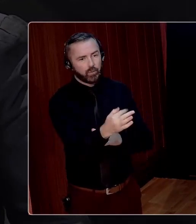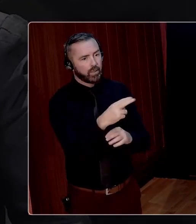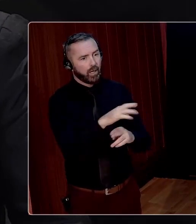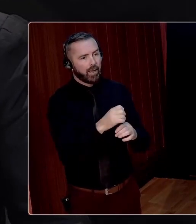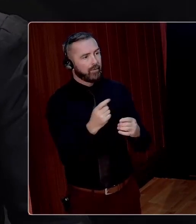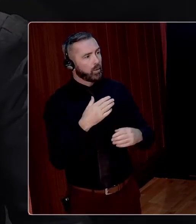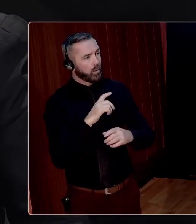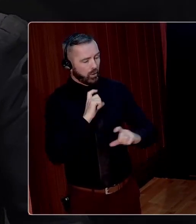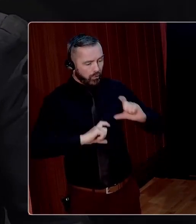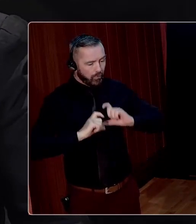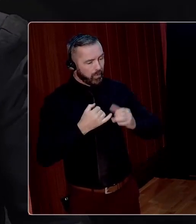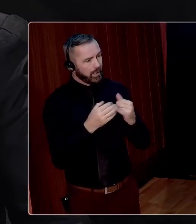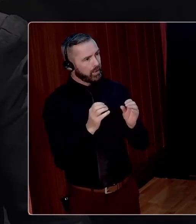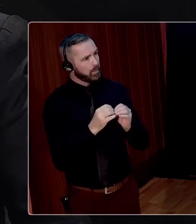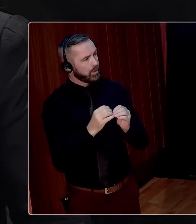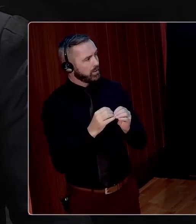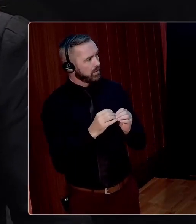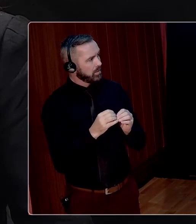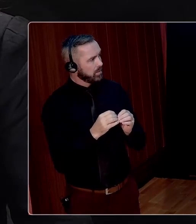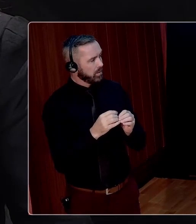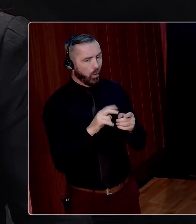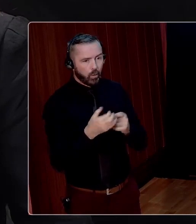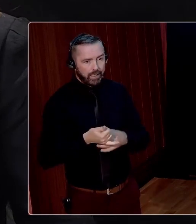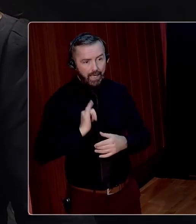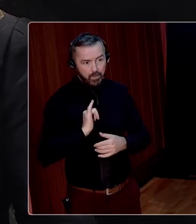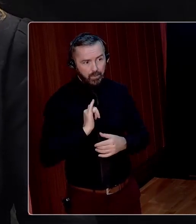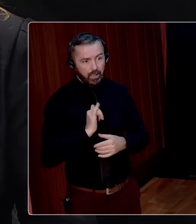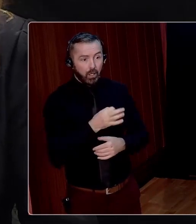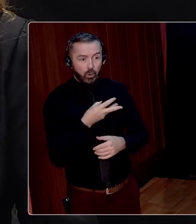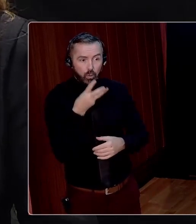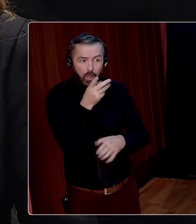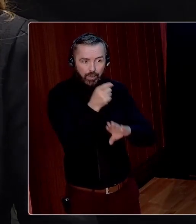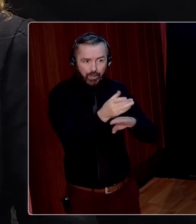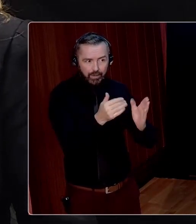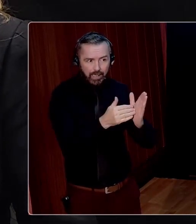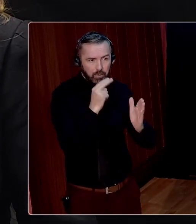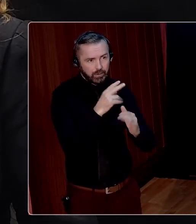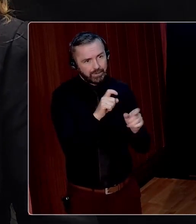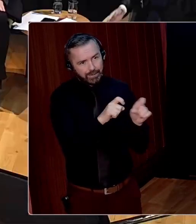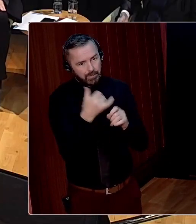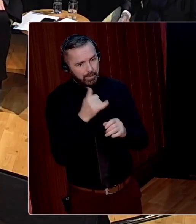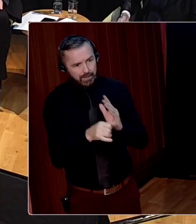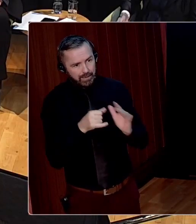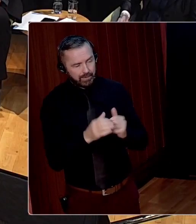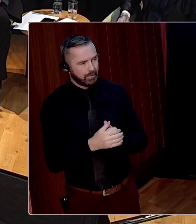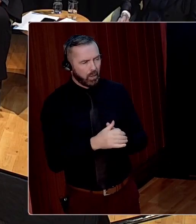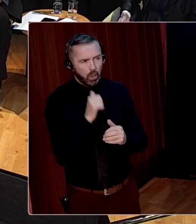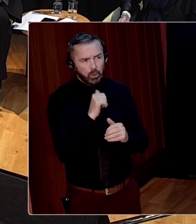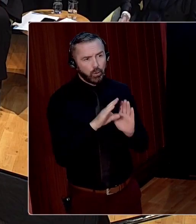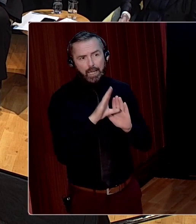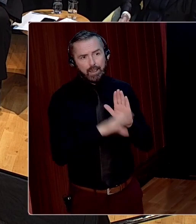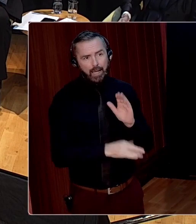everybody was maybe comfortable, as you said. The competence of people in the language, the goodwill was there, but nevertheless, but certainly there was no lack of